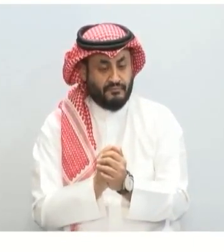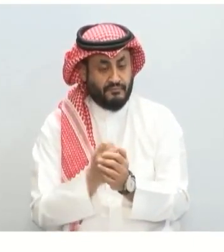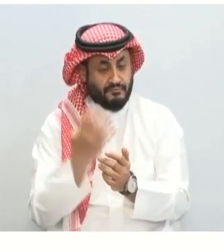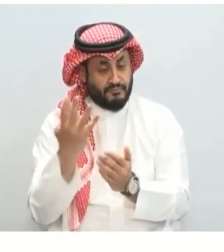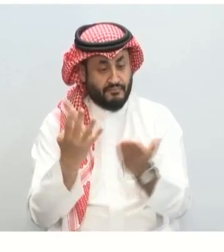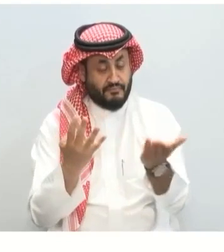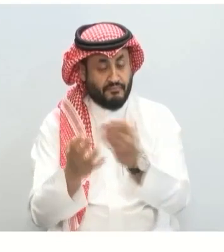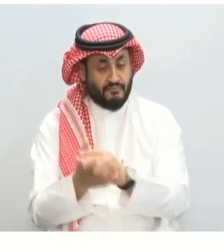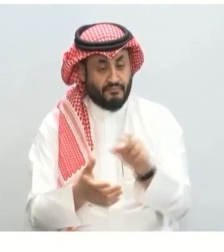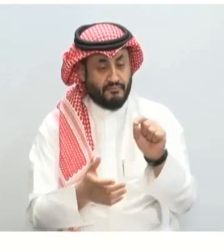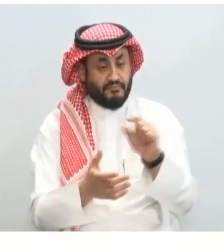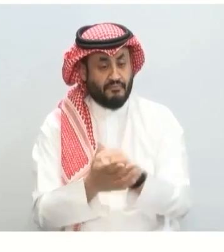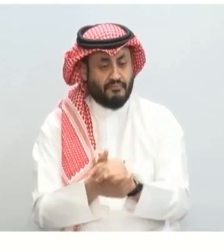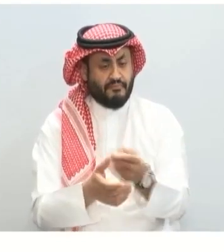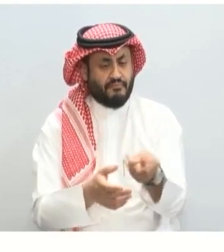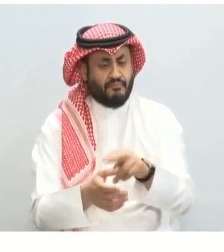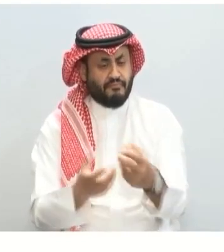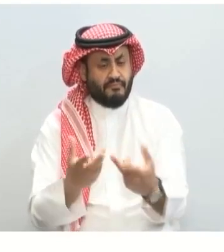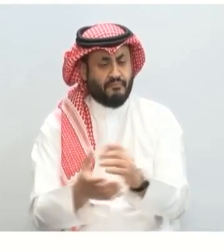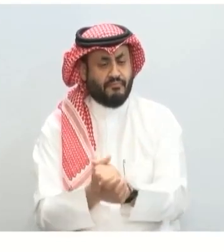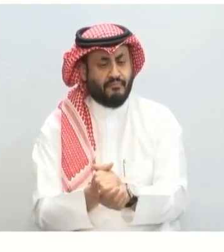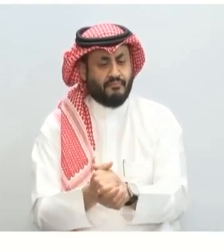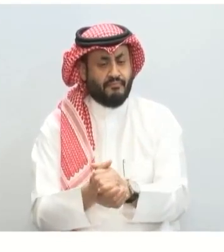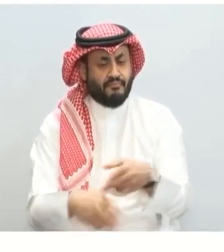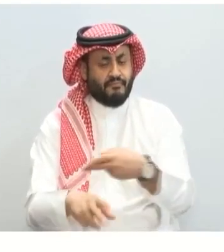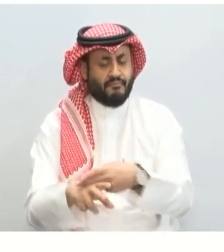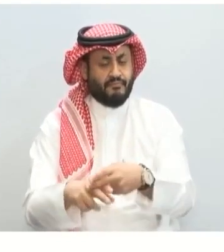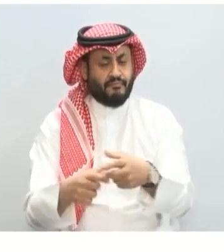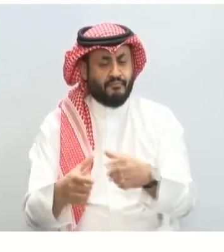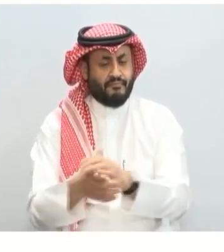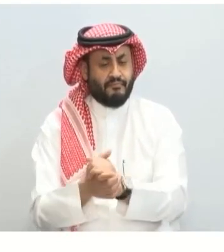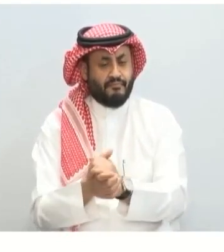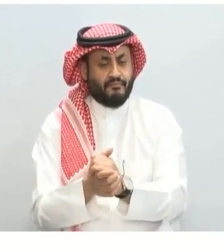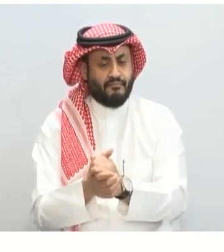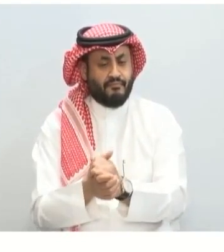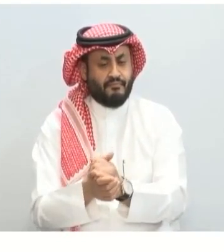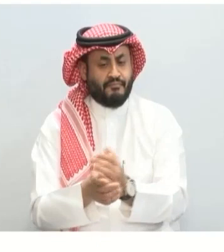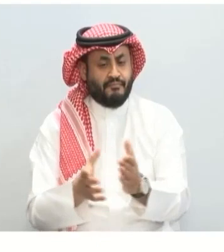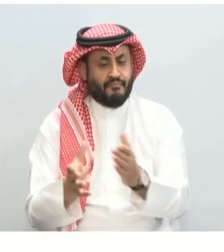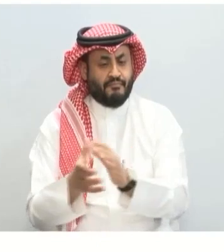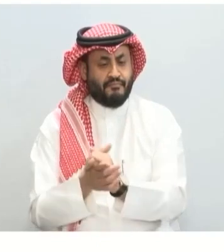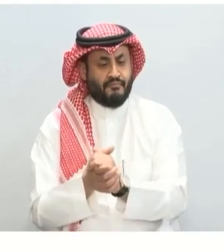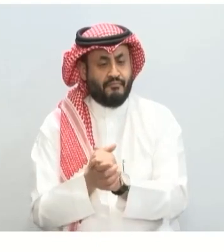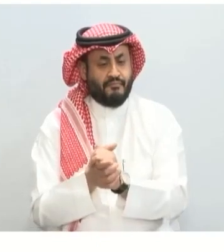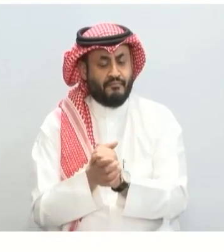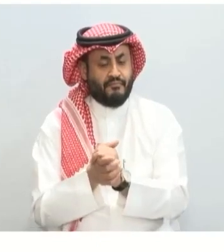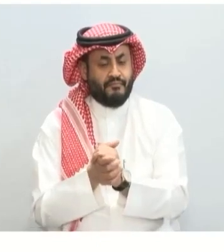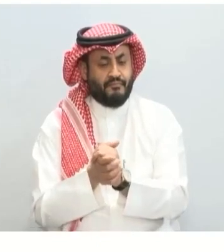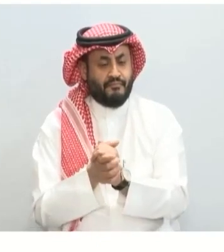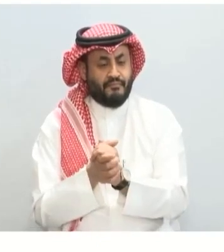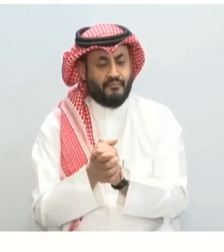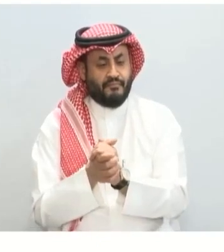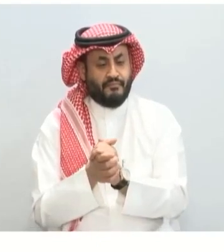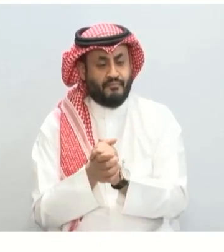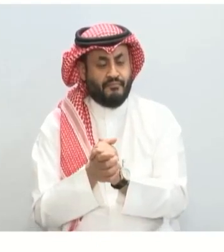So Fadwa prepared chicken, grilled asparagus, chicken raspberry layer cake, and almond creme brulee. So